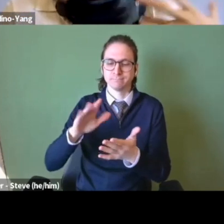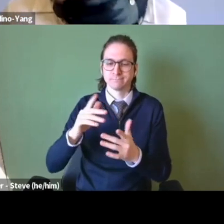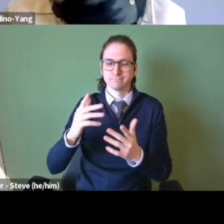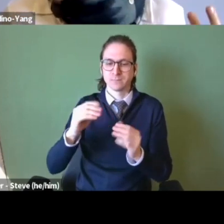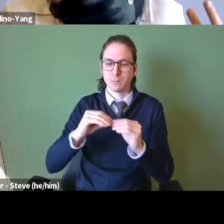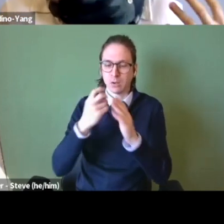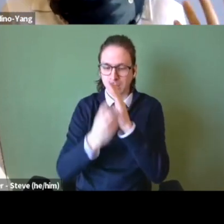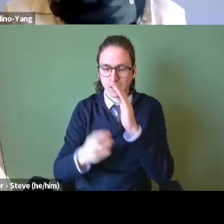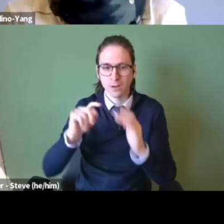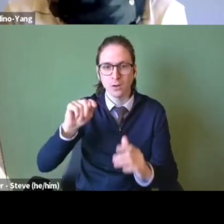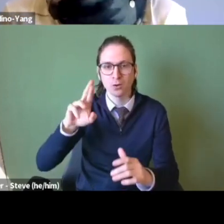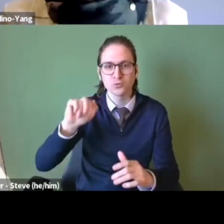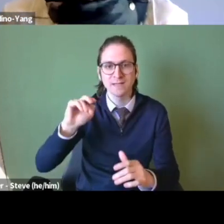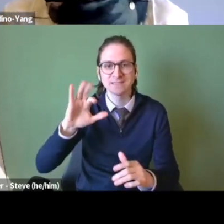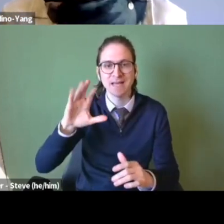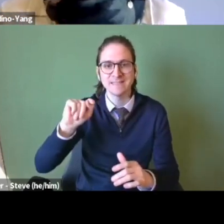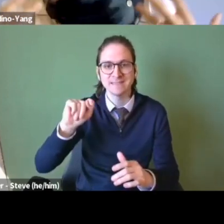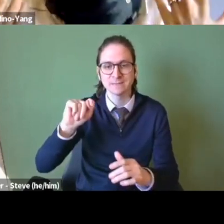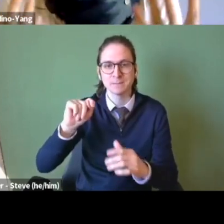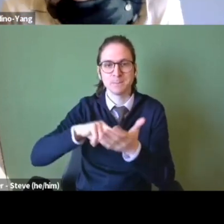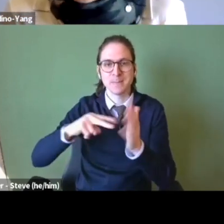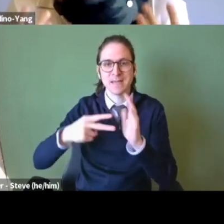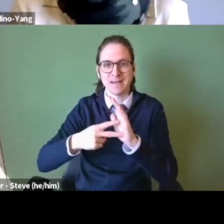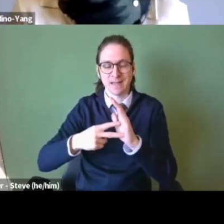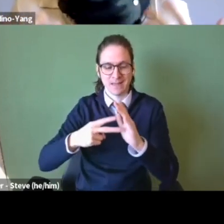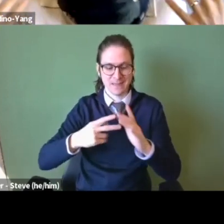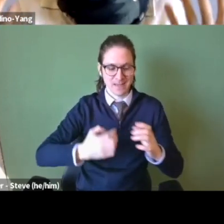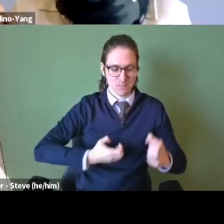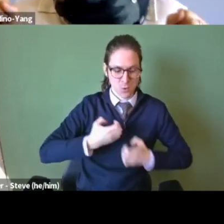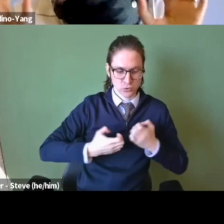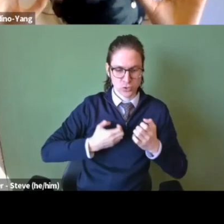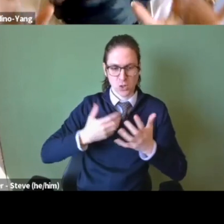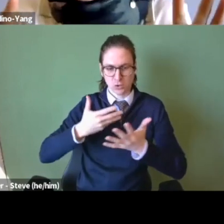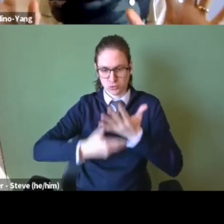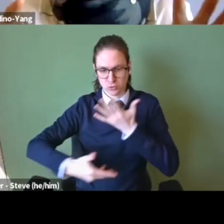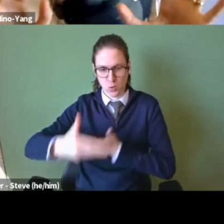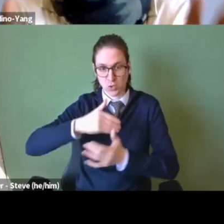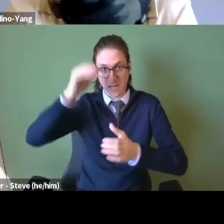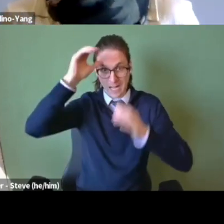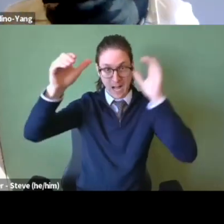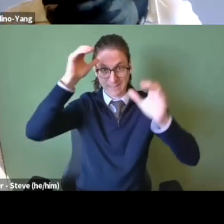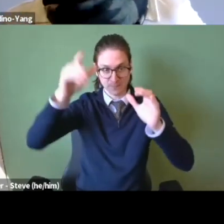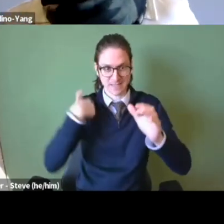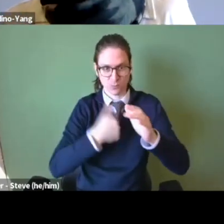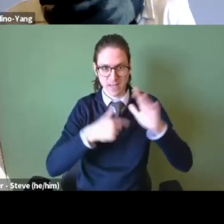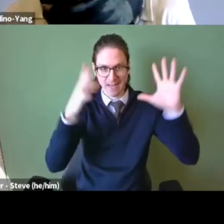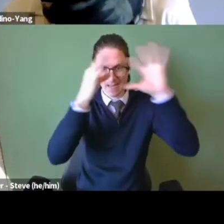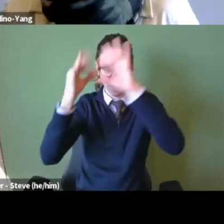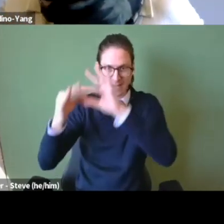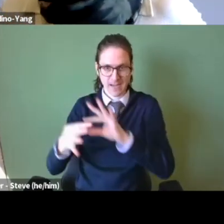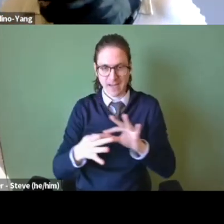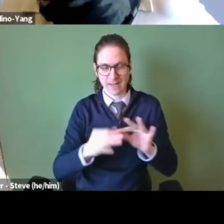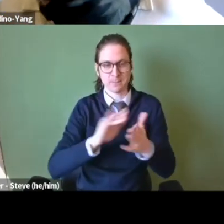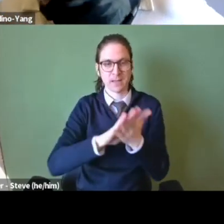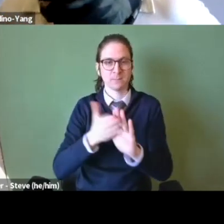cognitive concepts that become the story of who you are and the frame from which you understand the